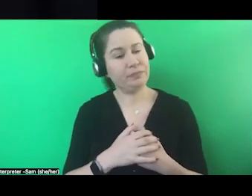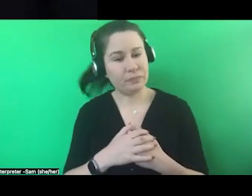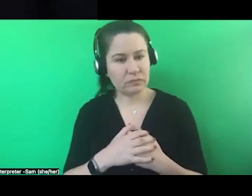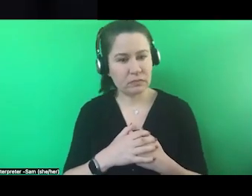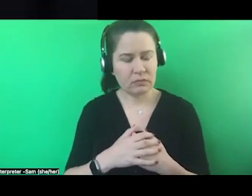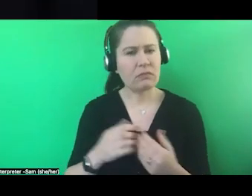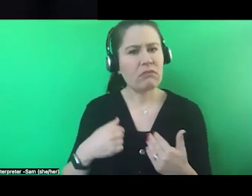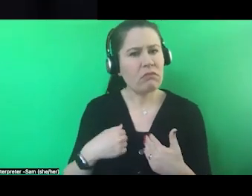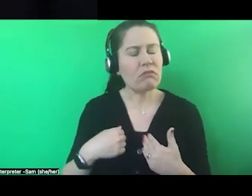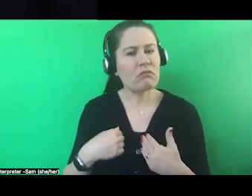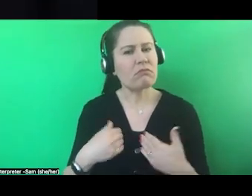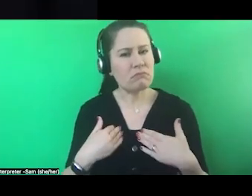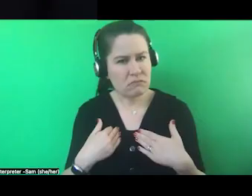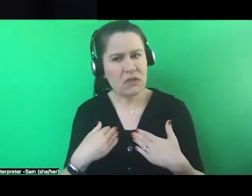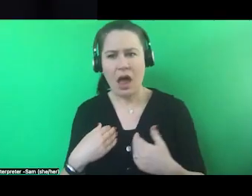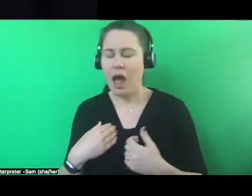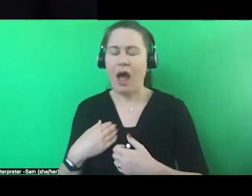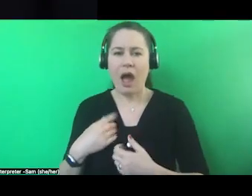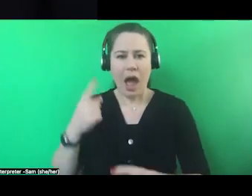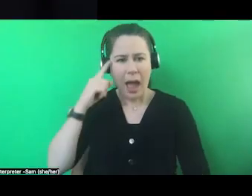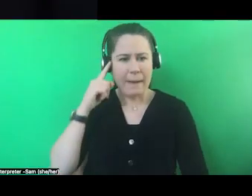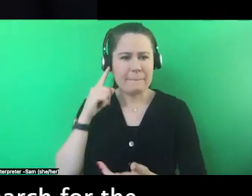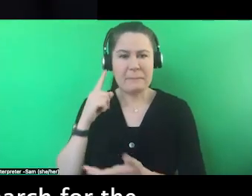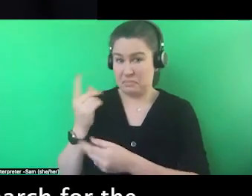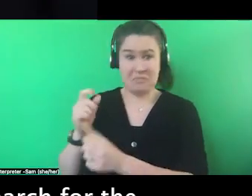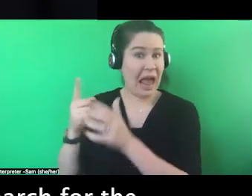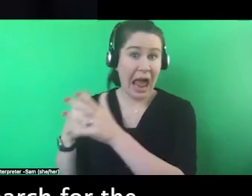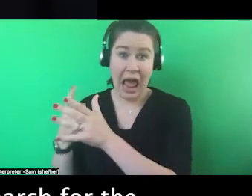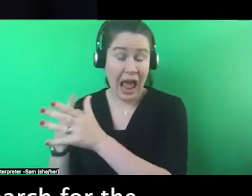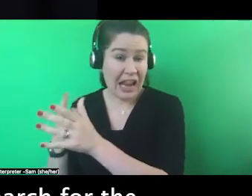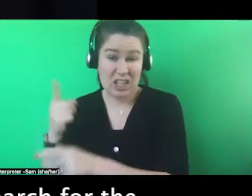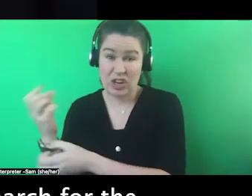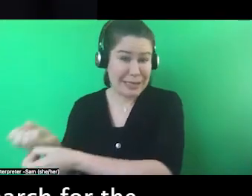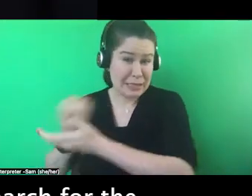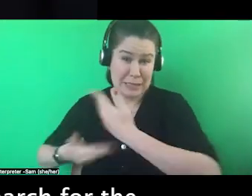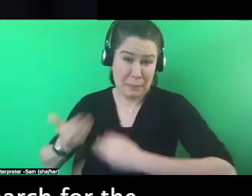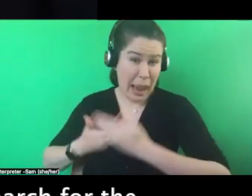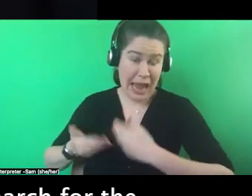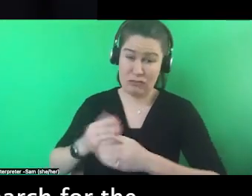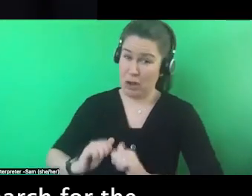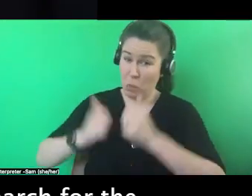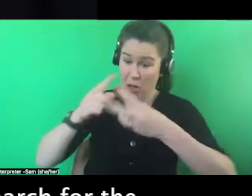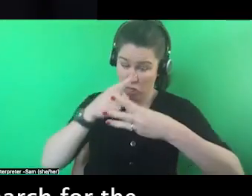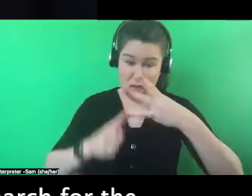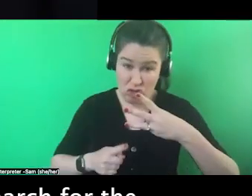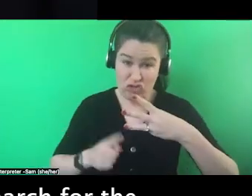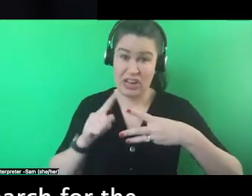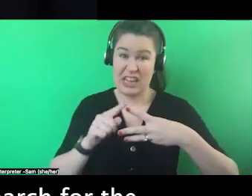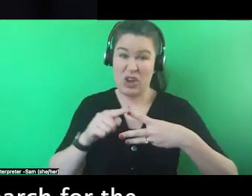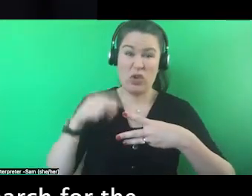I believe that Alexandrina described very well the three fundamental aspects: an artistic